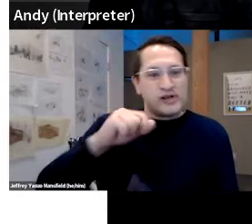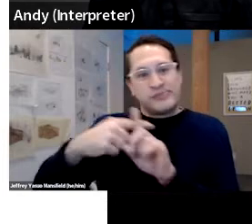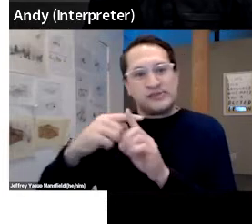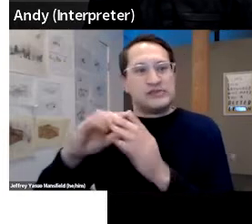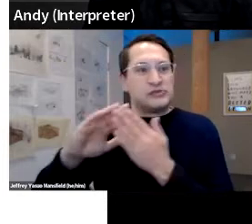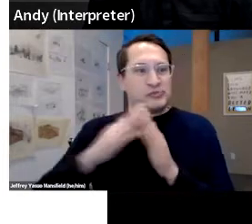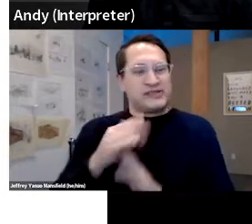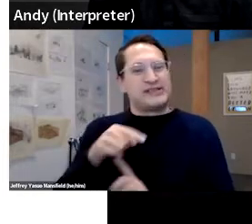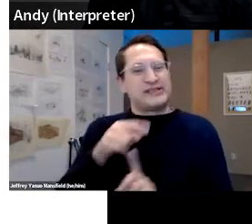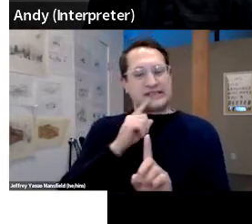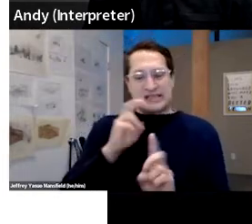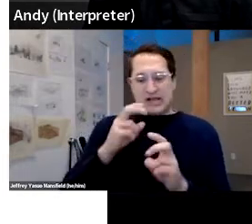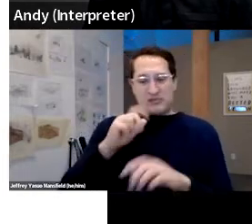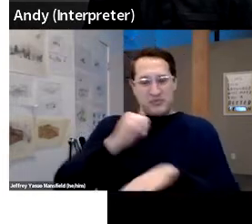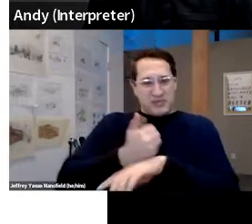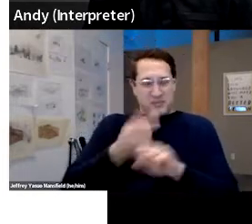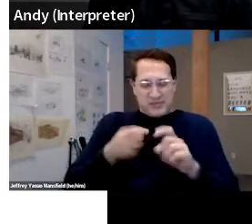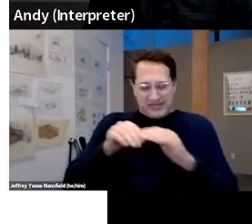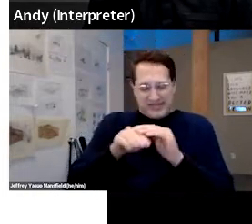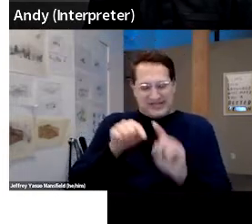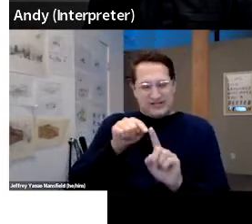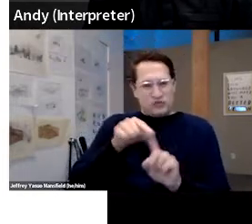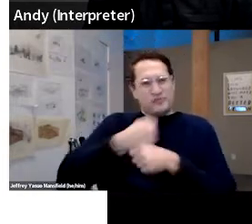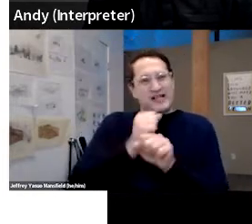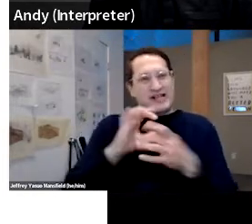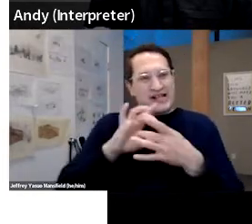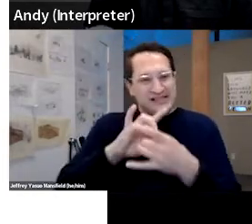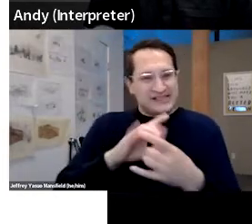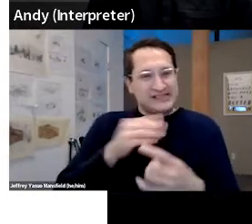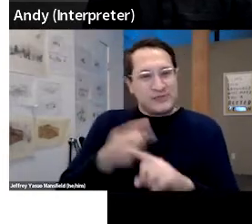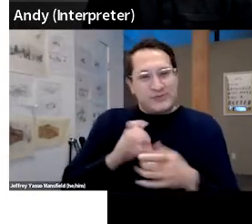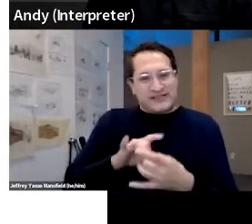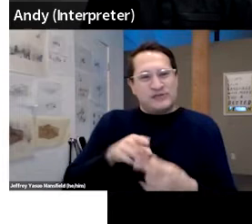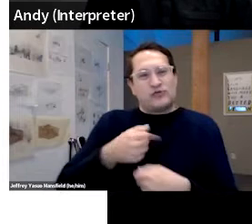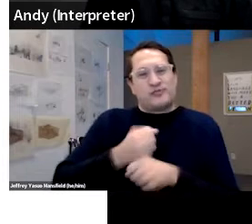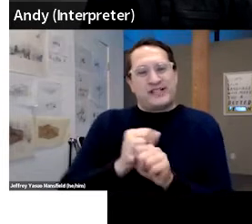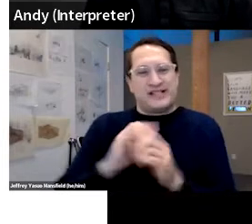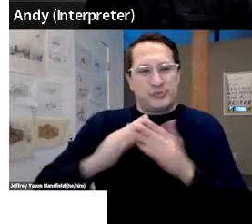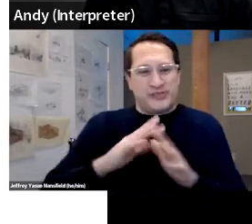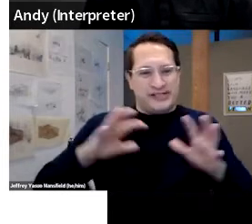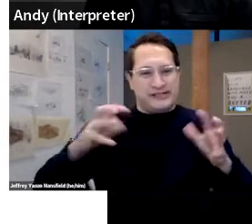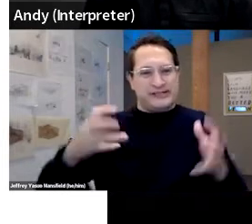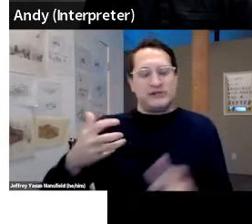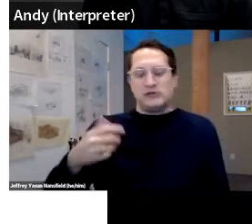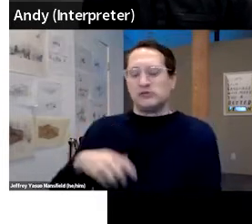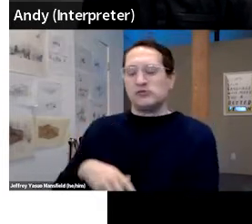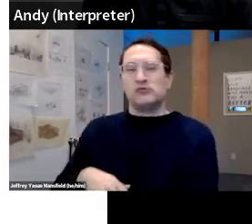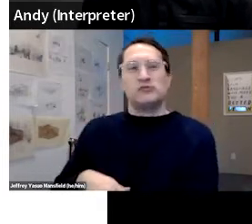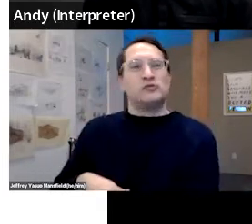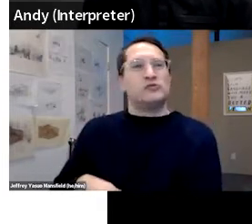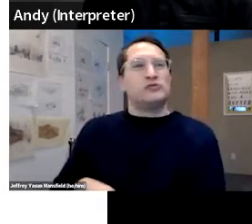Latinx, LGBTQIA+ communities. It's really based from access to make connections, to